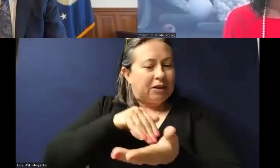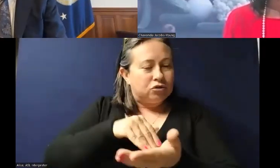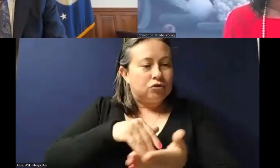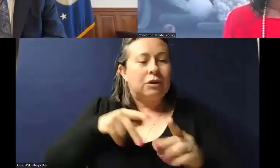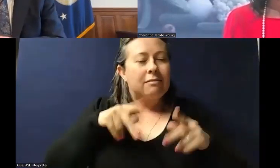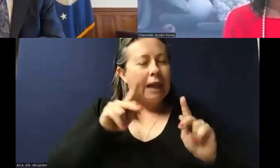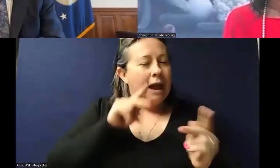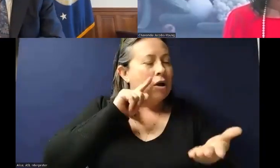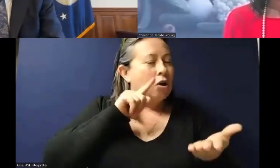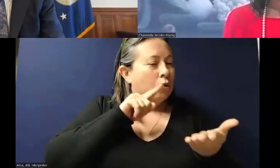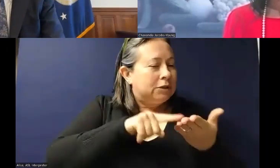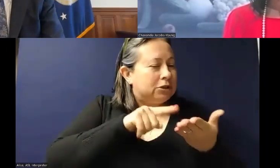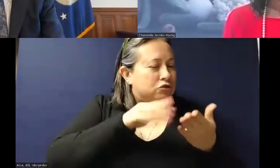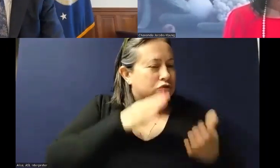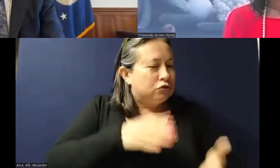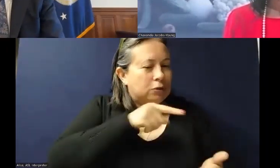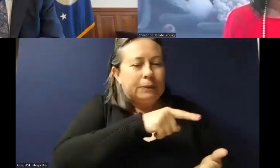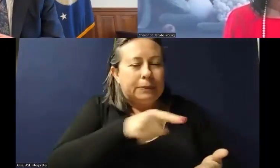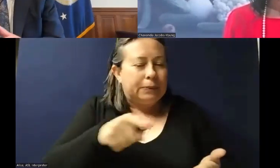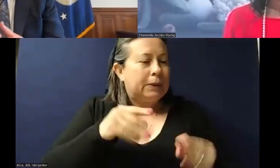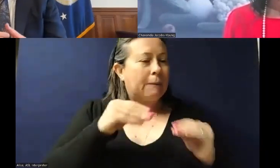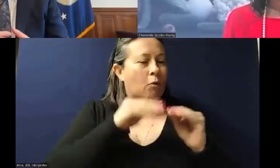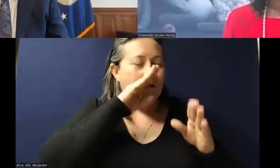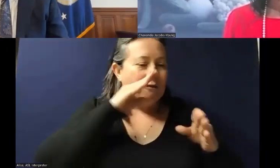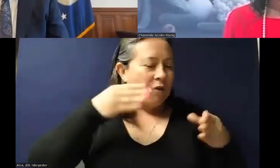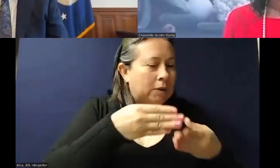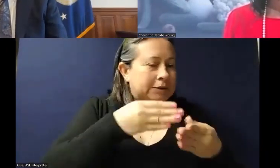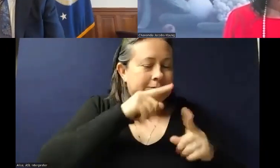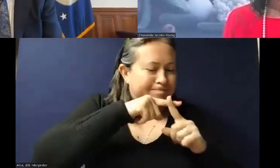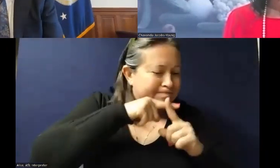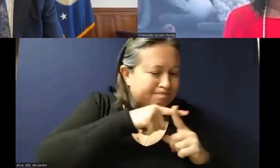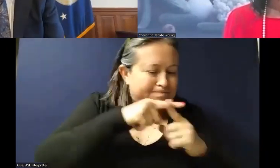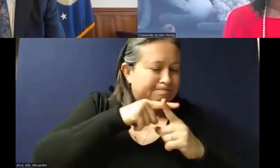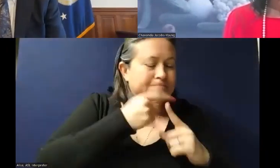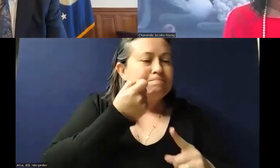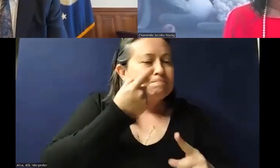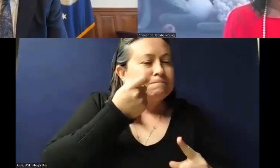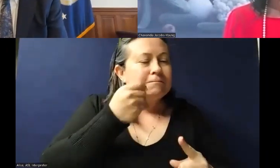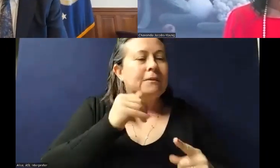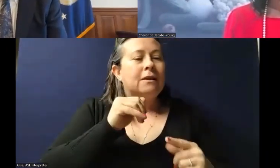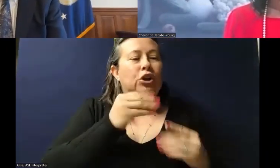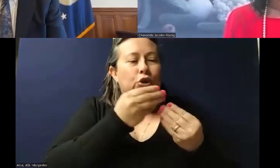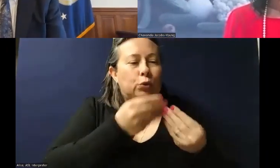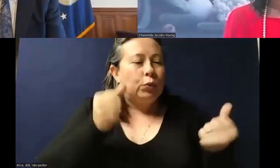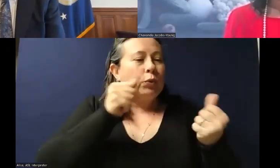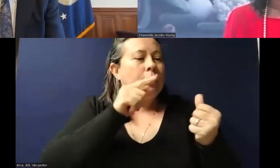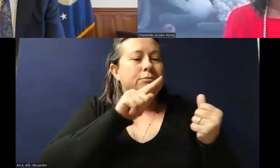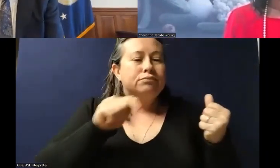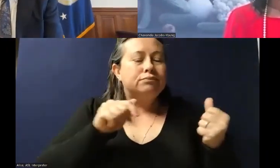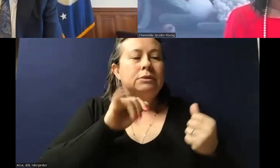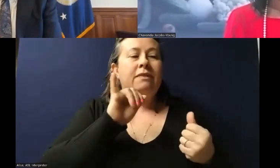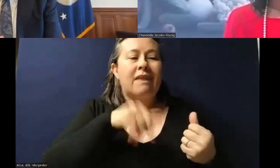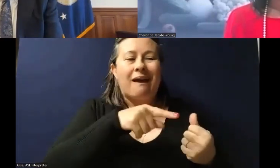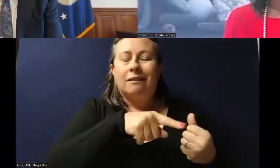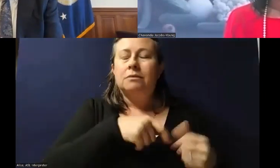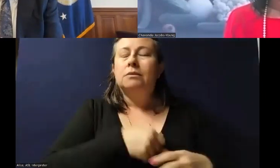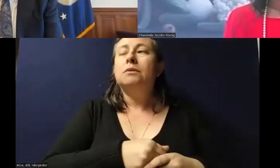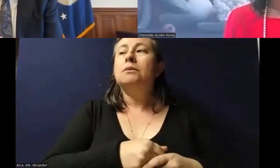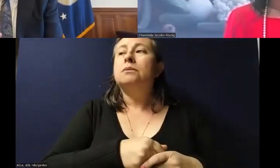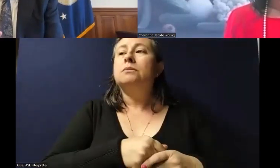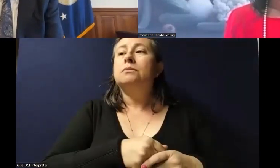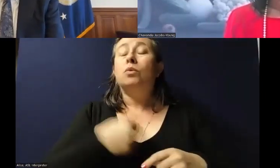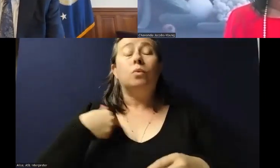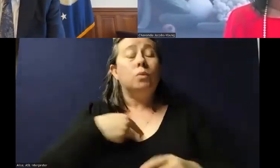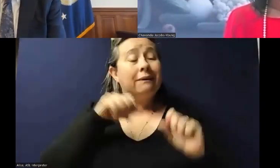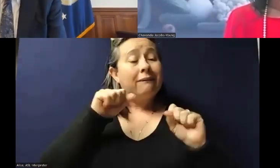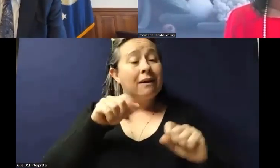the cancer research, to be even more focused so that we end up understanding cures and things of that nature. So what we can do here